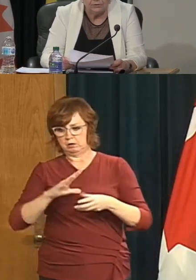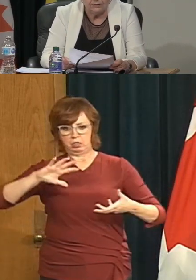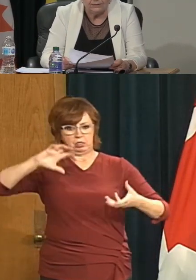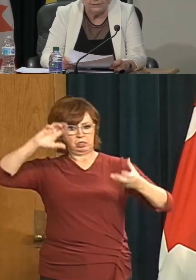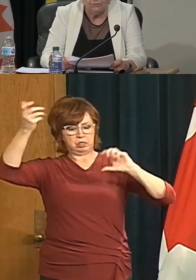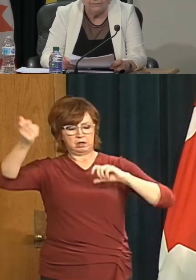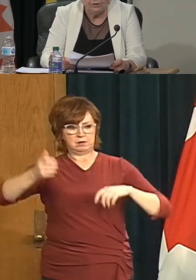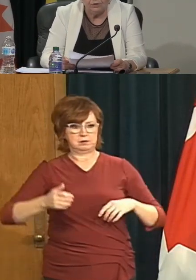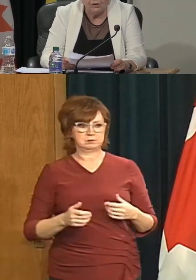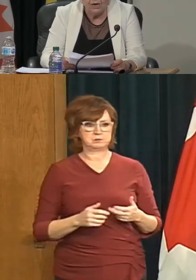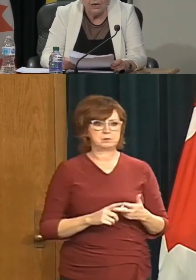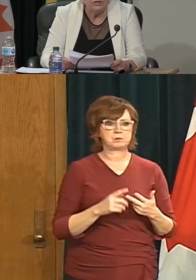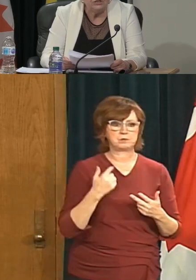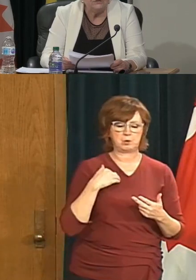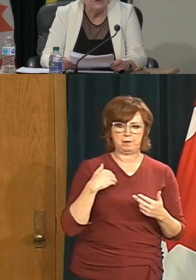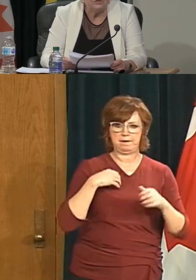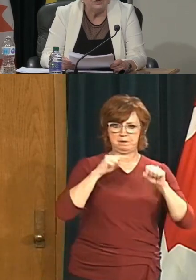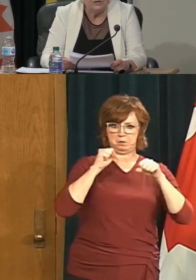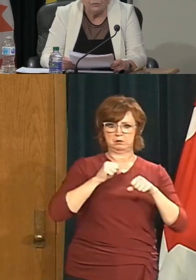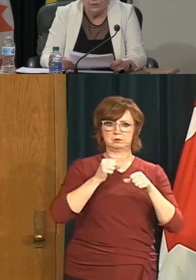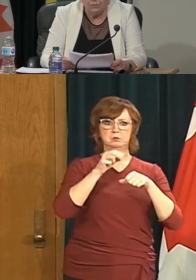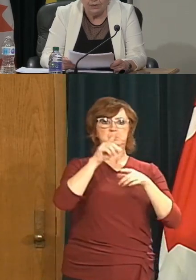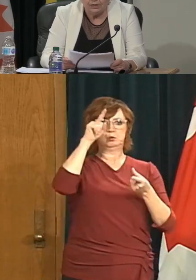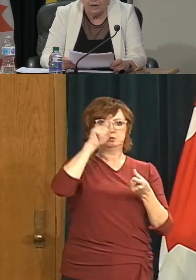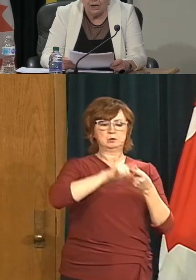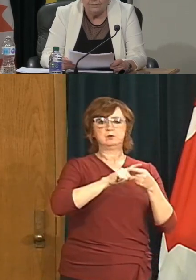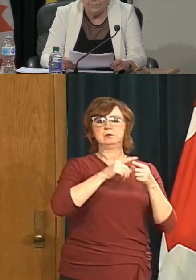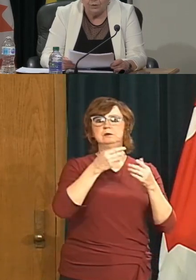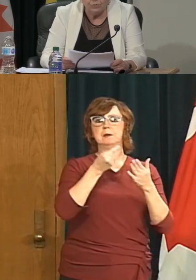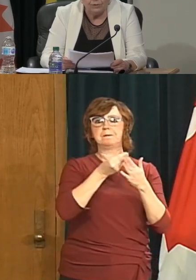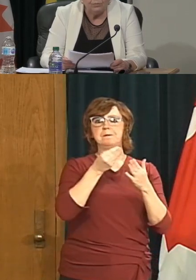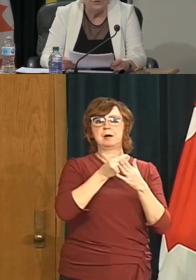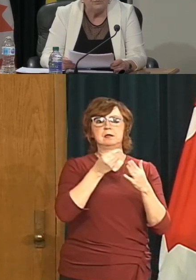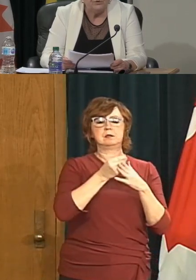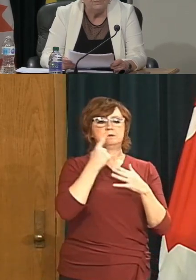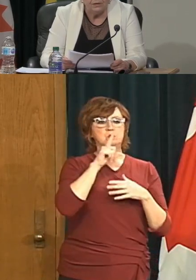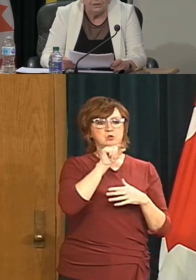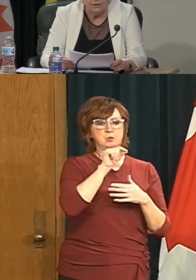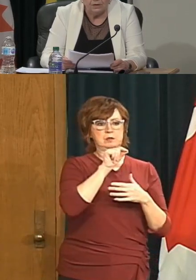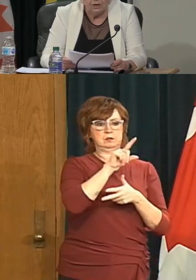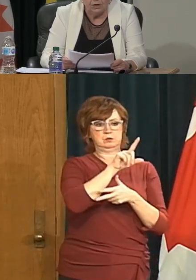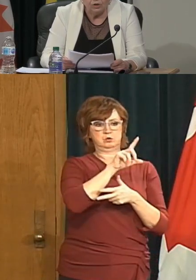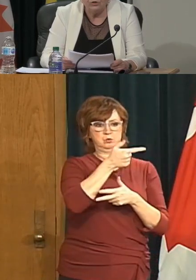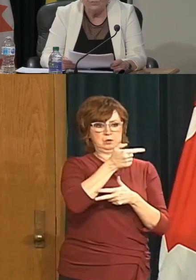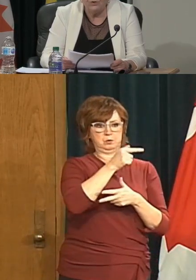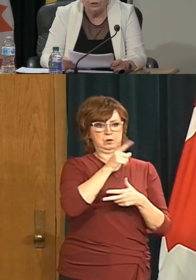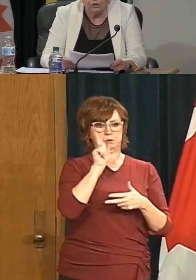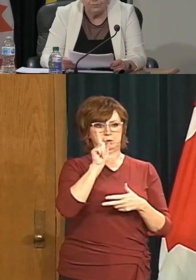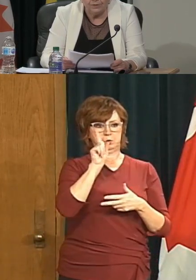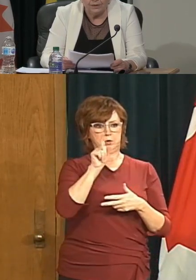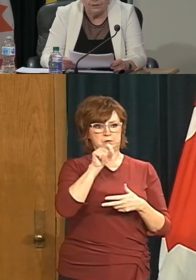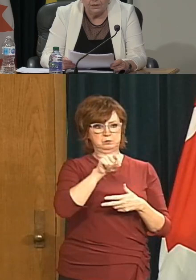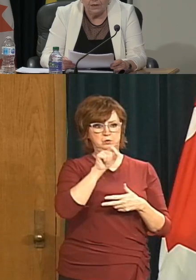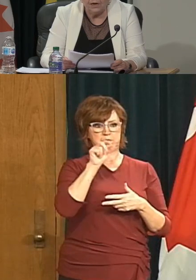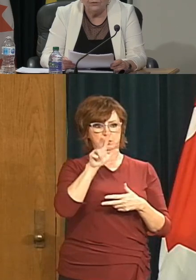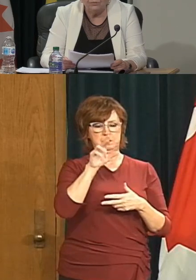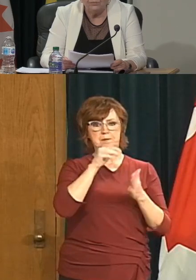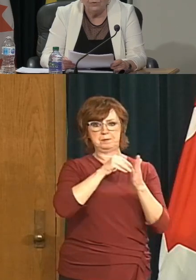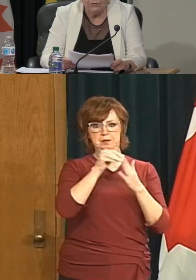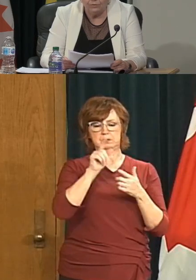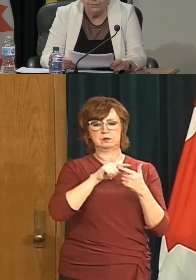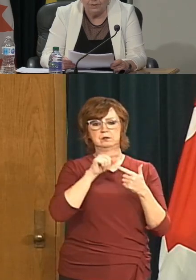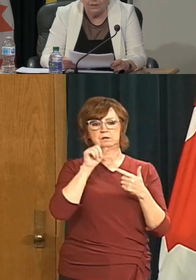potential decreases in revenue in 2020-21 of about $1.3 billion, $2.2 billion,